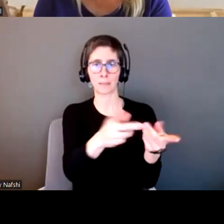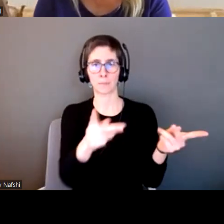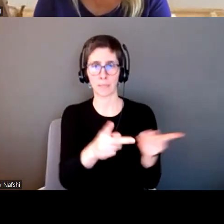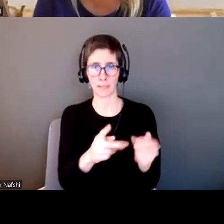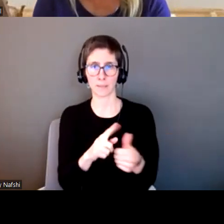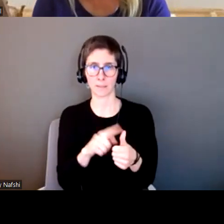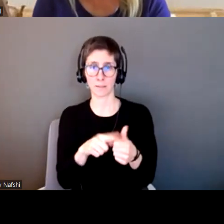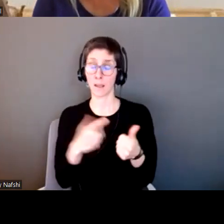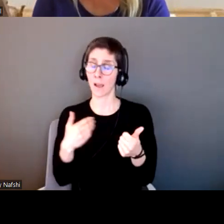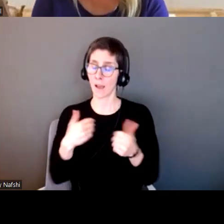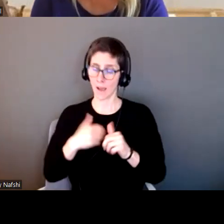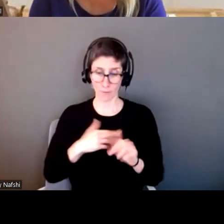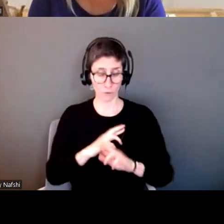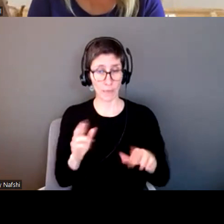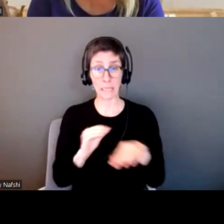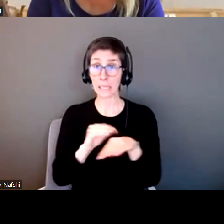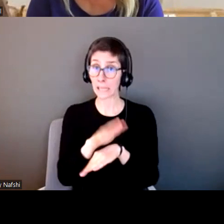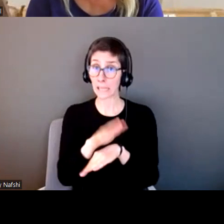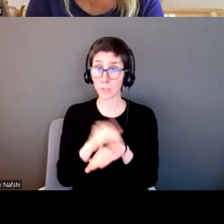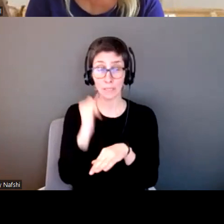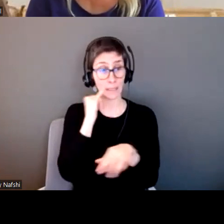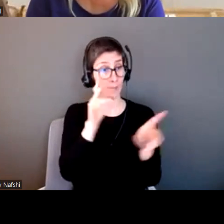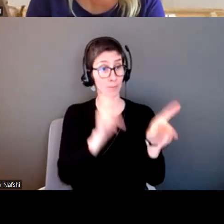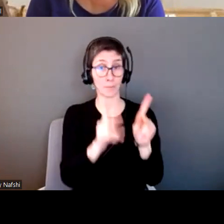people counseling supports if they are interested.